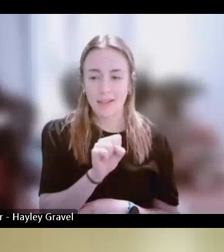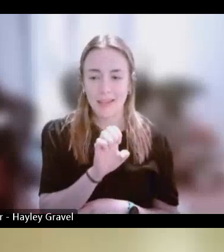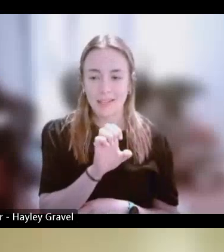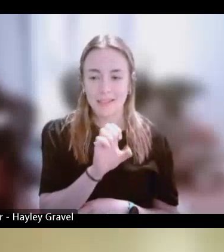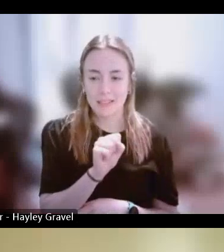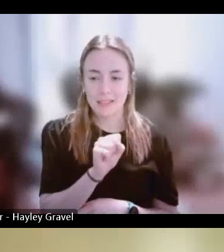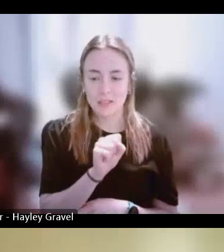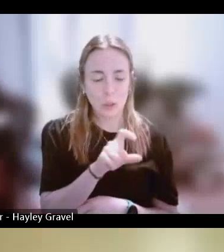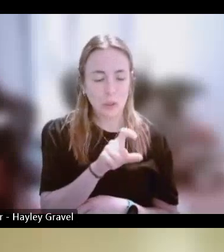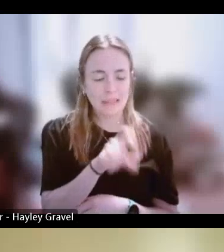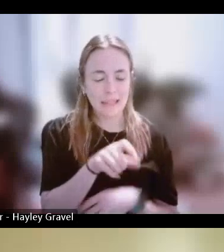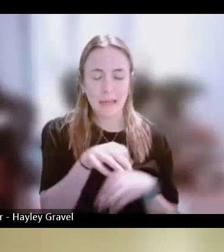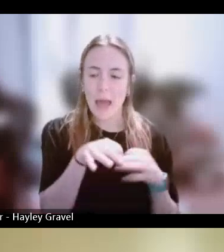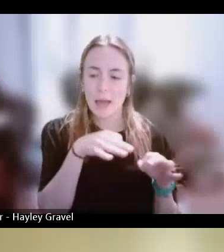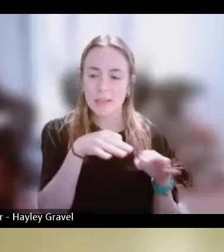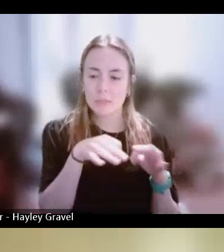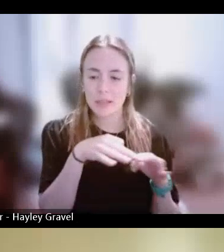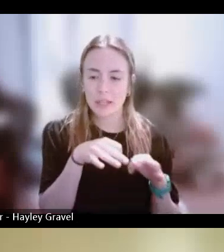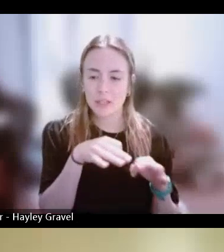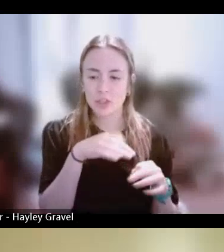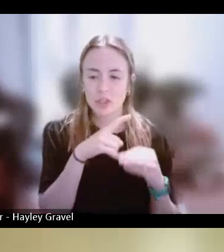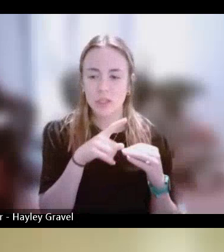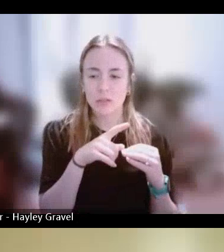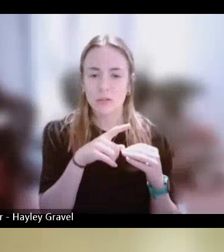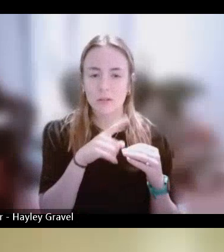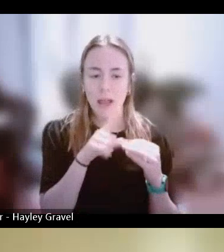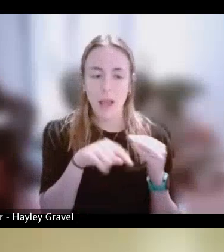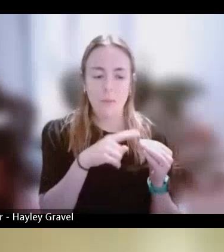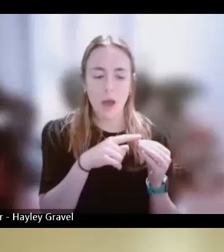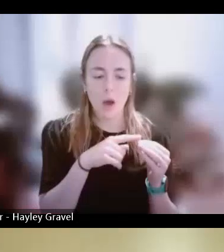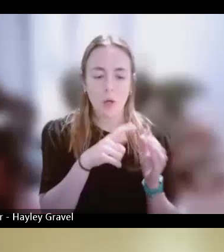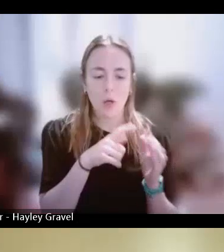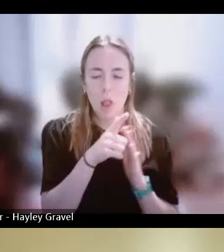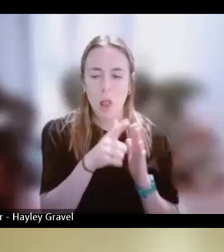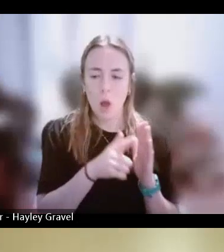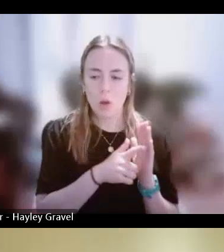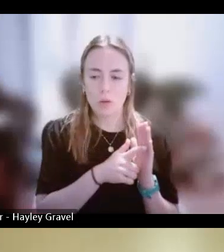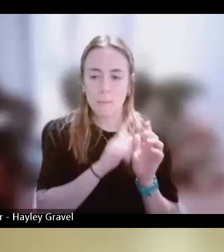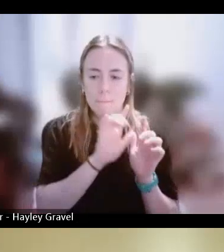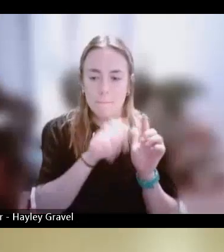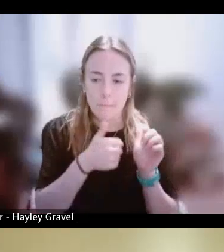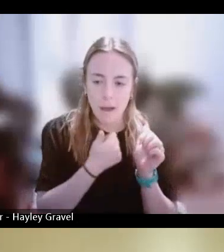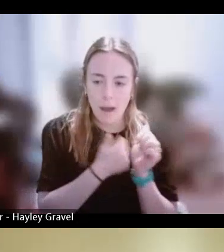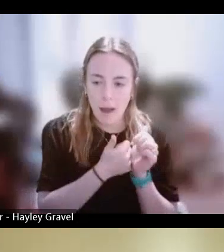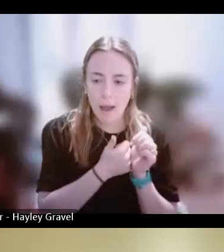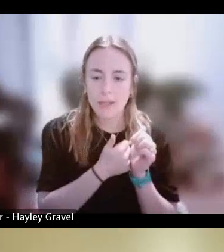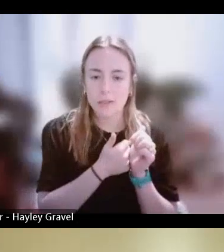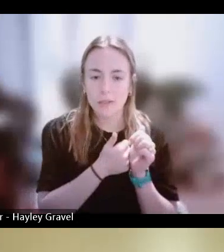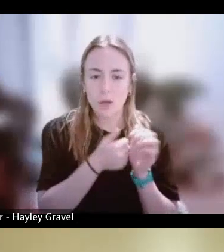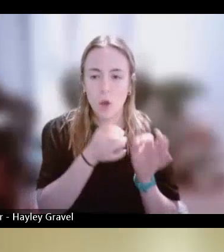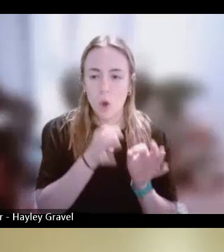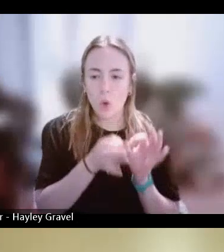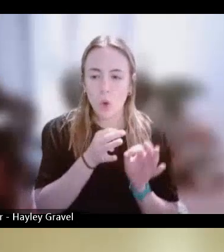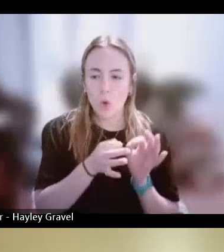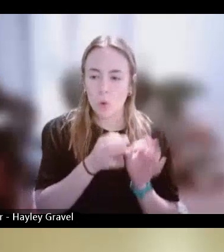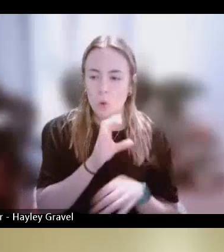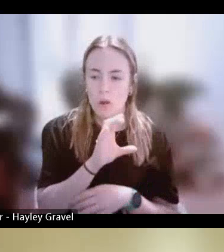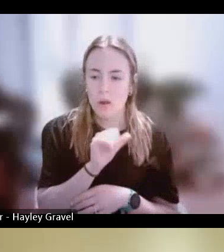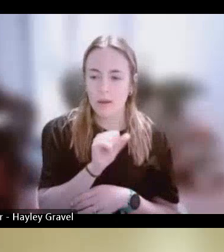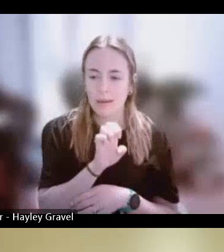of, like the statutes and case law behind, you know, the offense